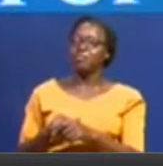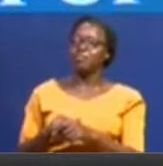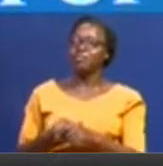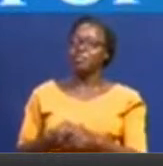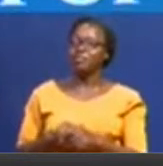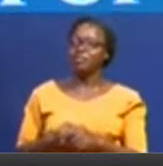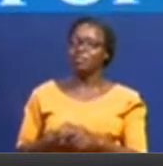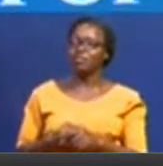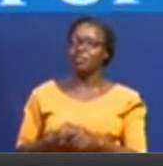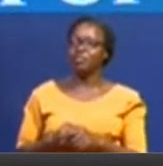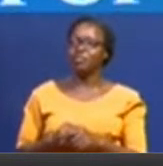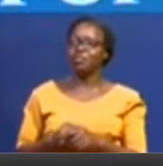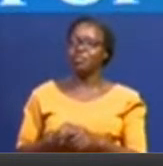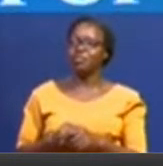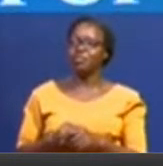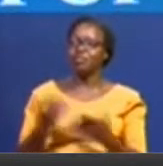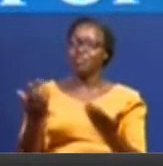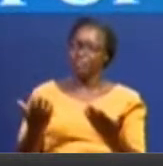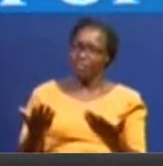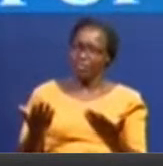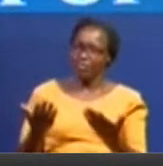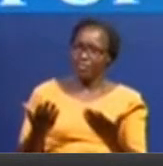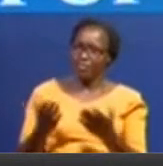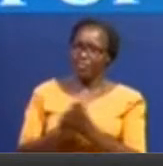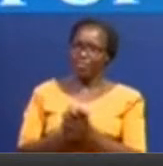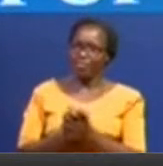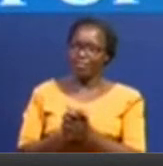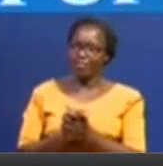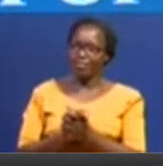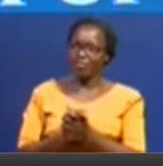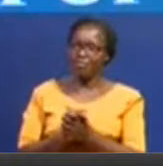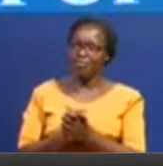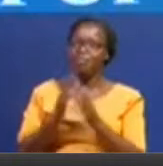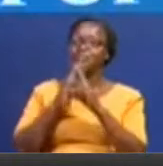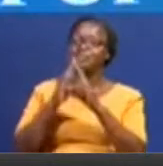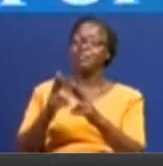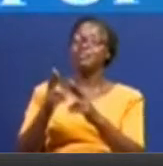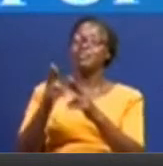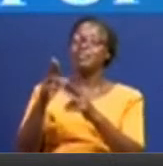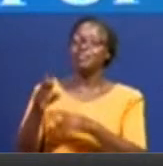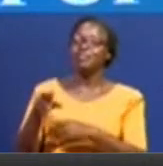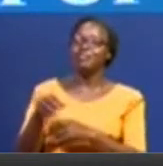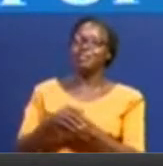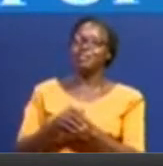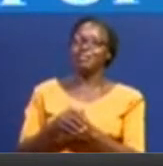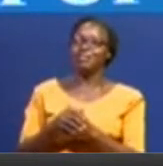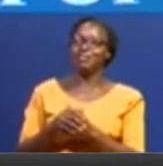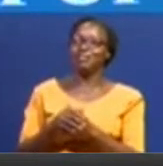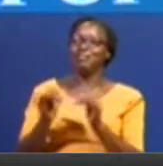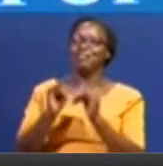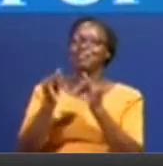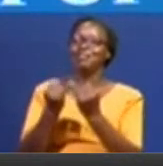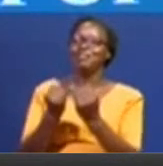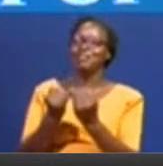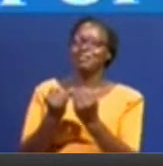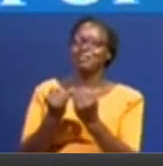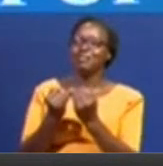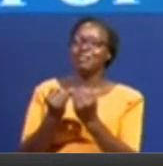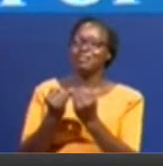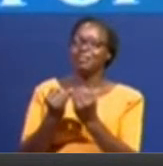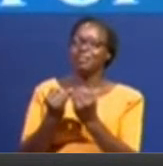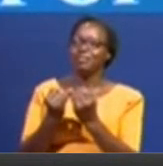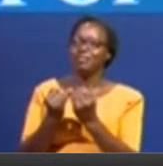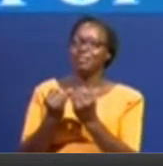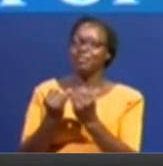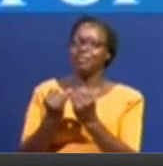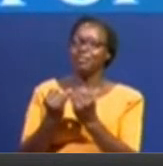that that discussion through stakeholders forum resulted in the Constitution requiring